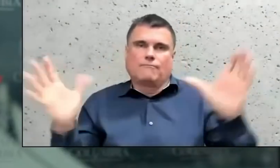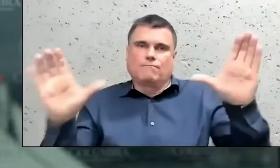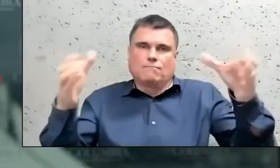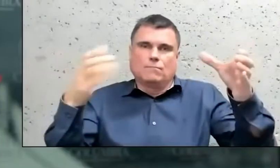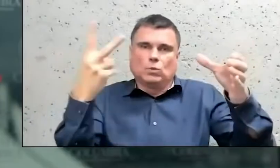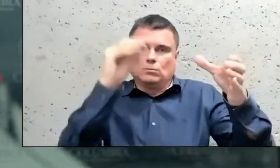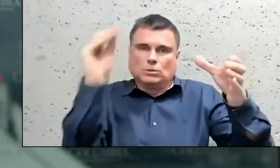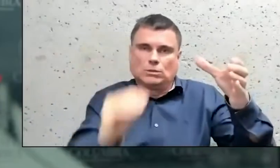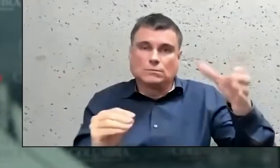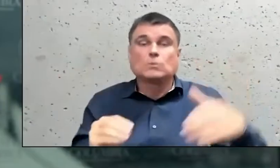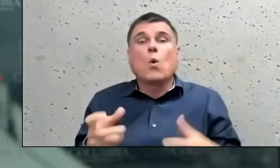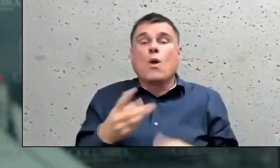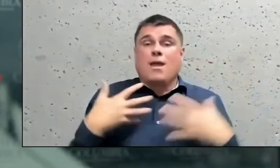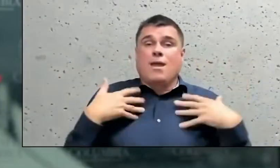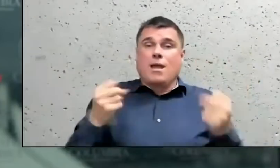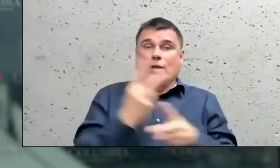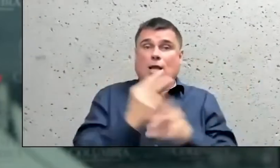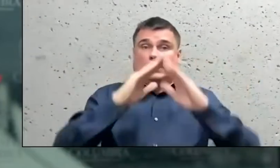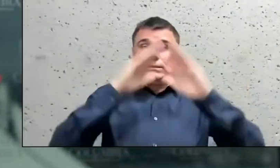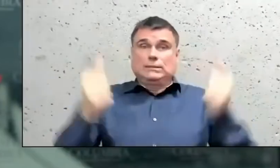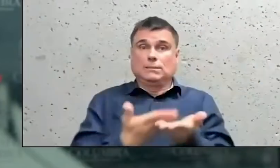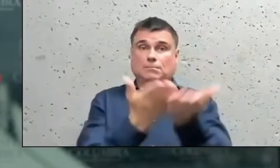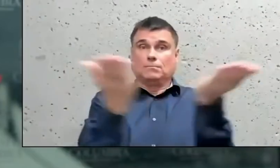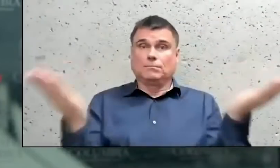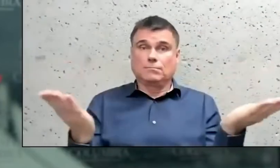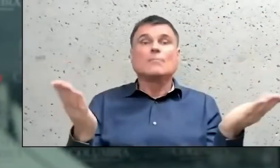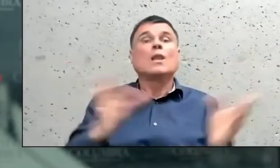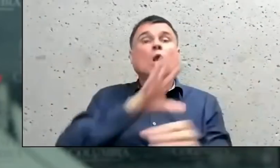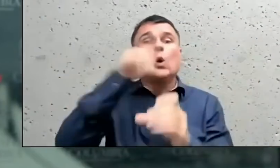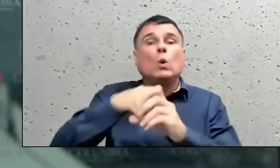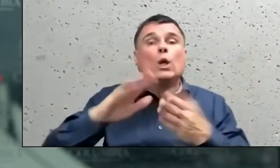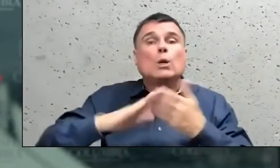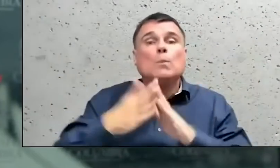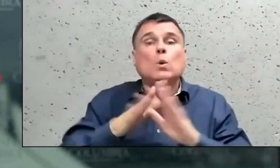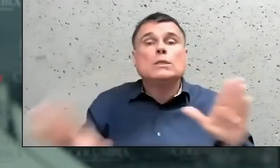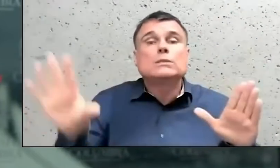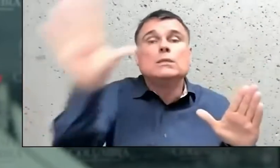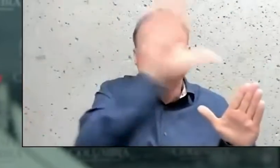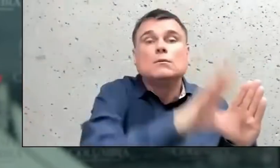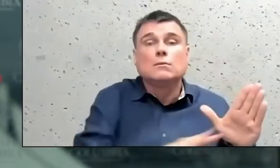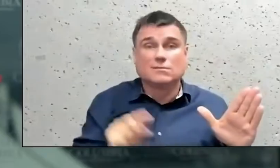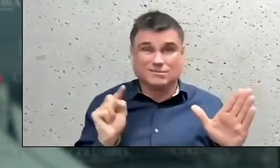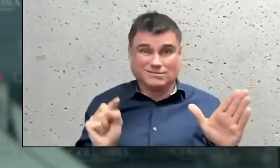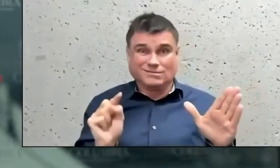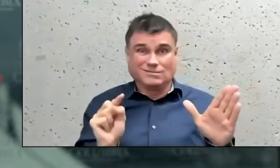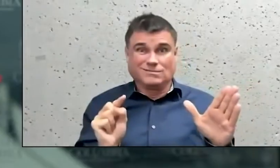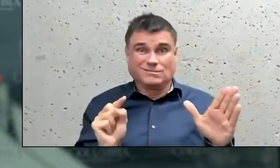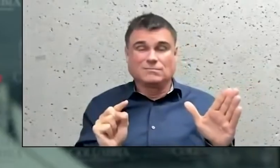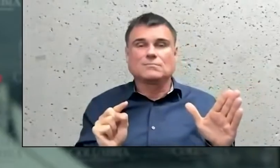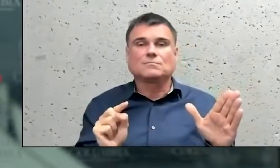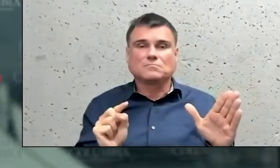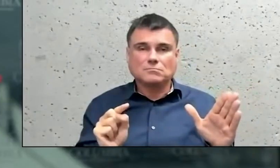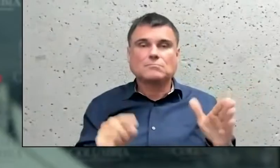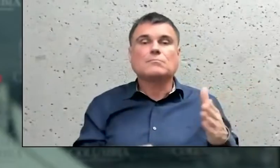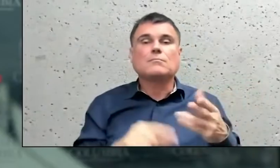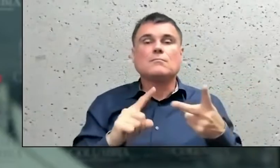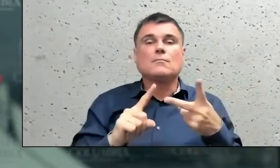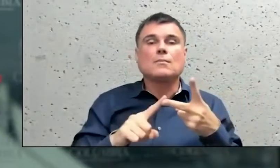of not being vaccinated, and care aides in acute care facilities principally,